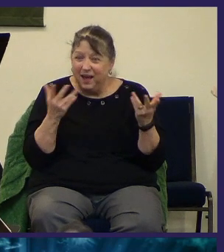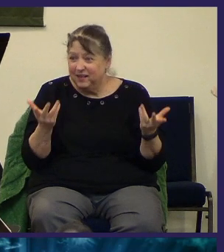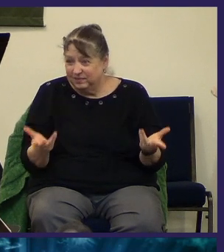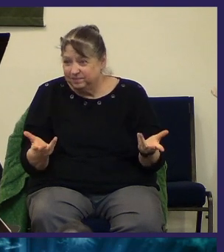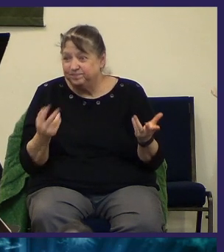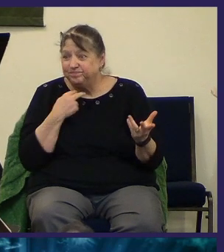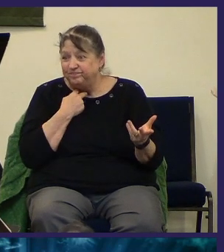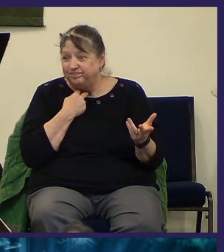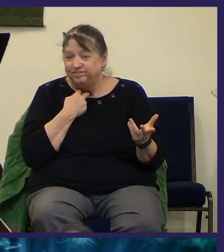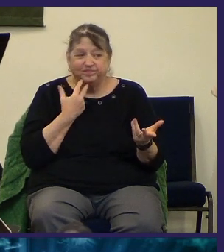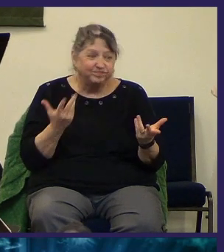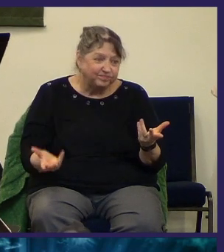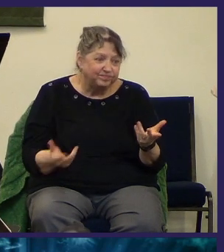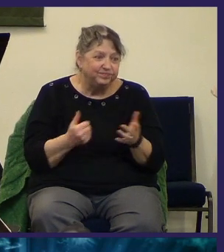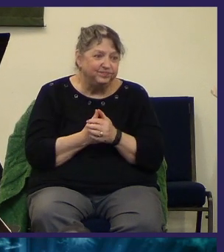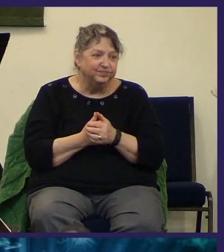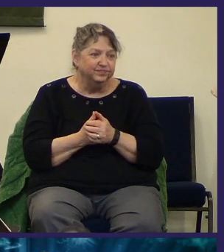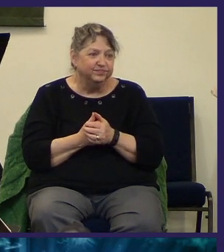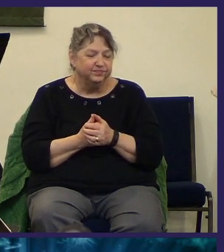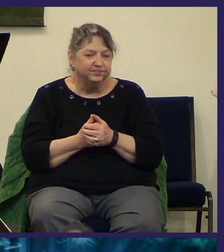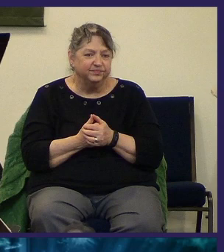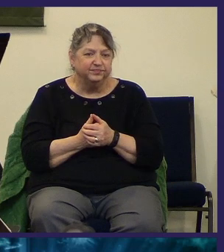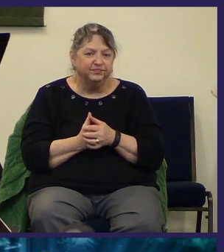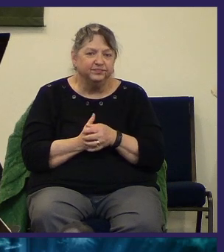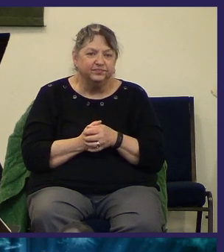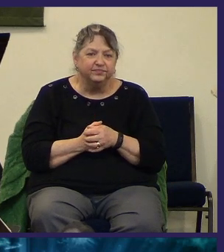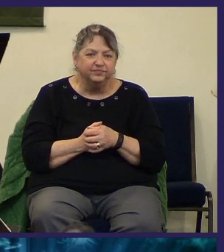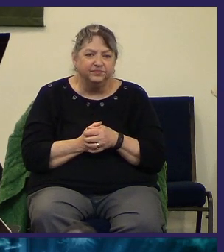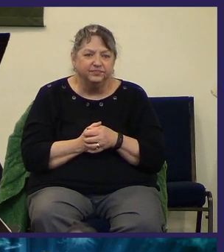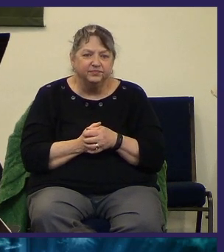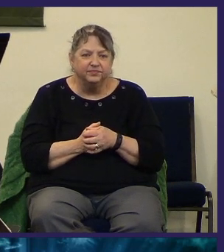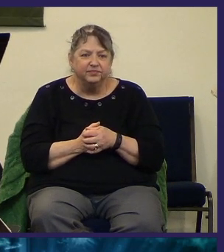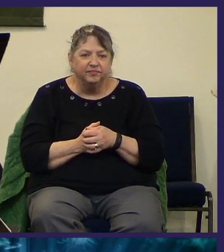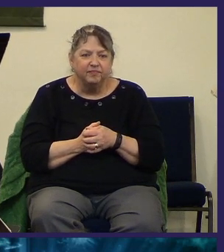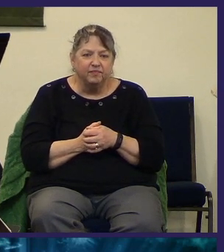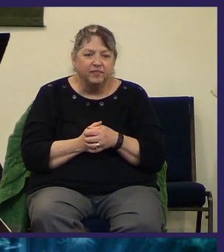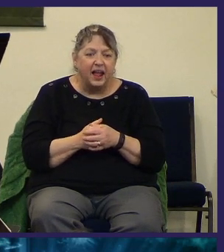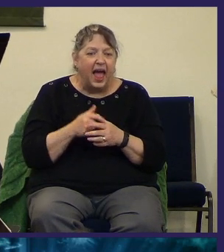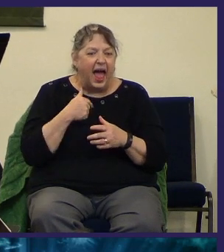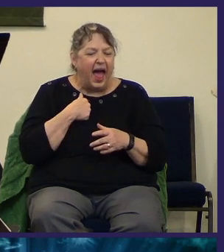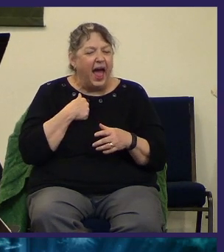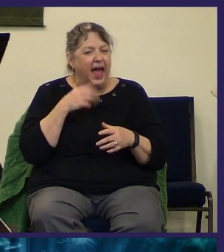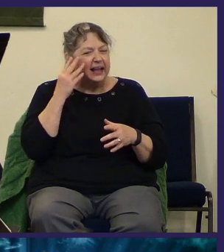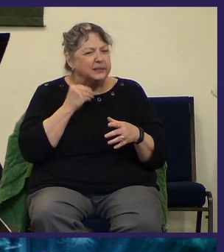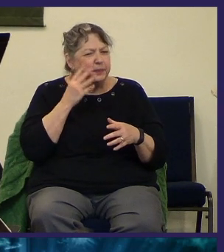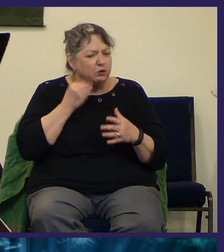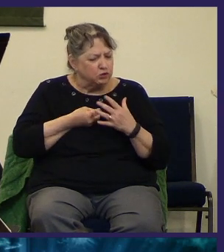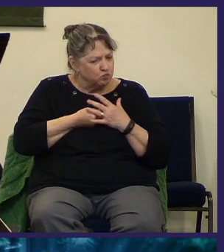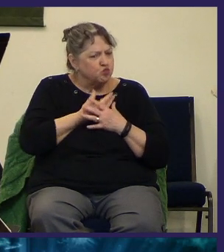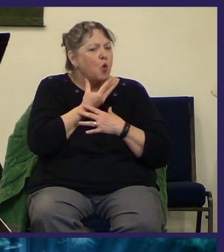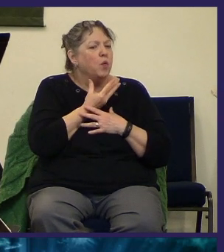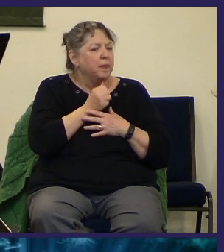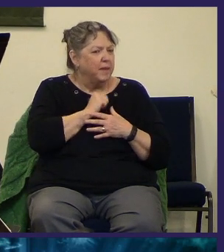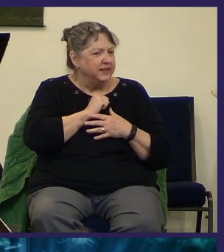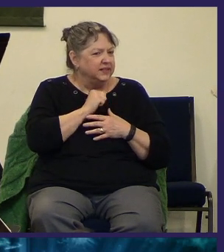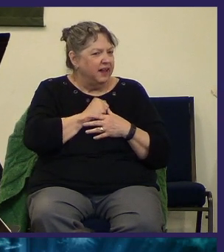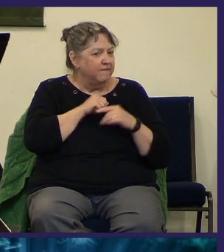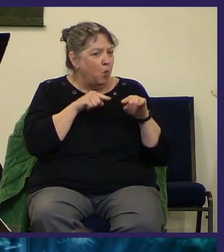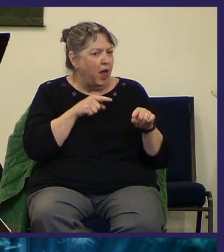you can only go in one place at a time right and i feel myself growing as i go out and speak